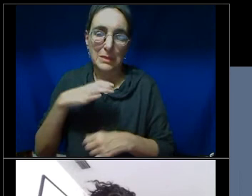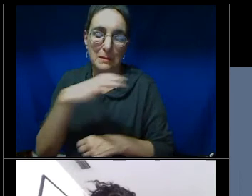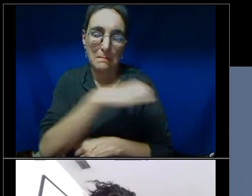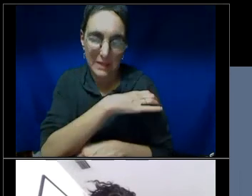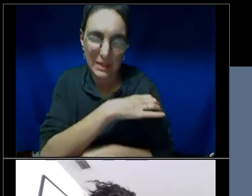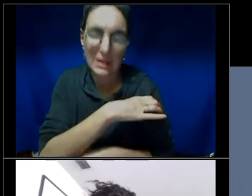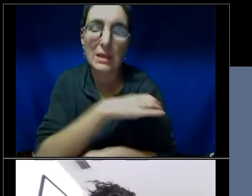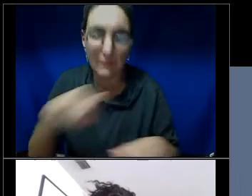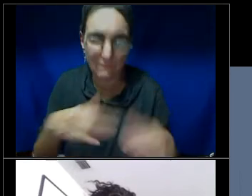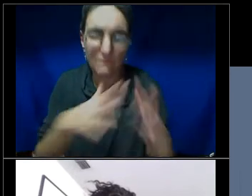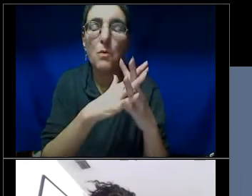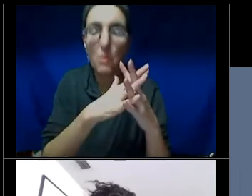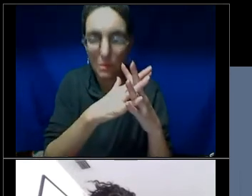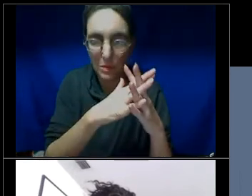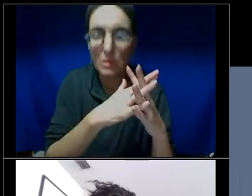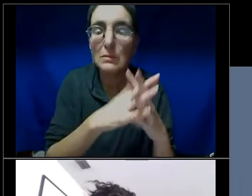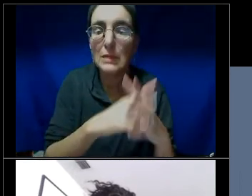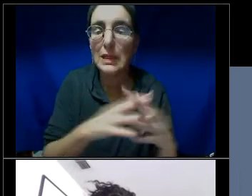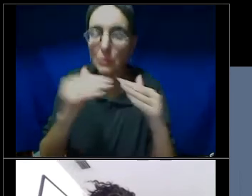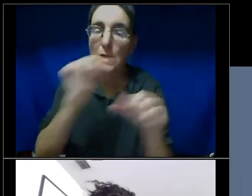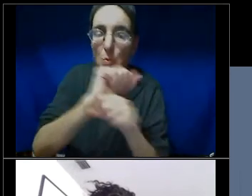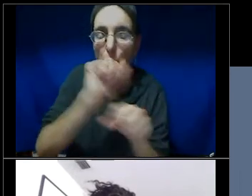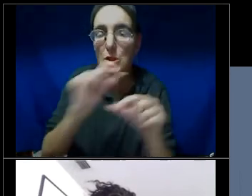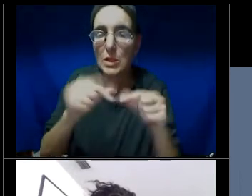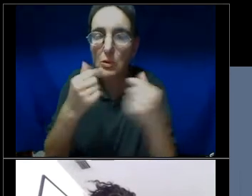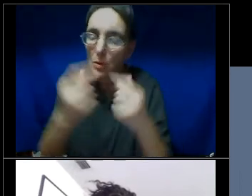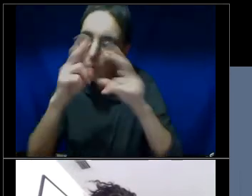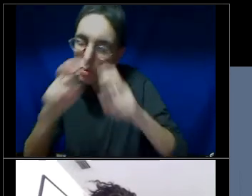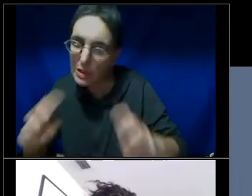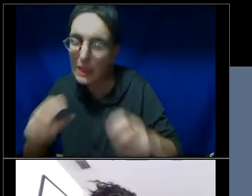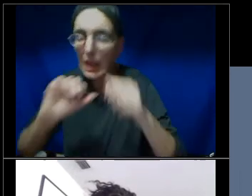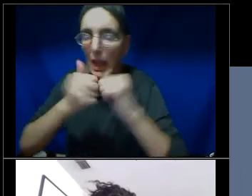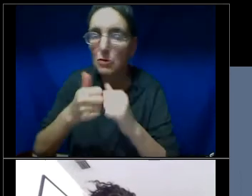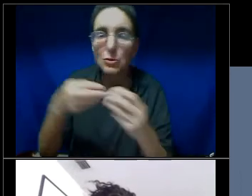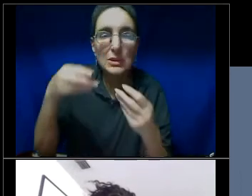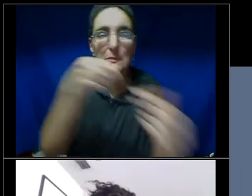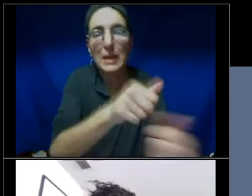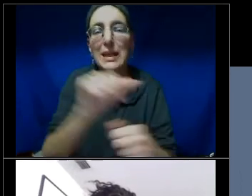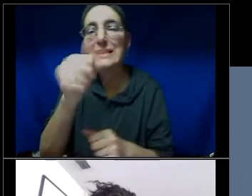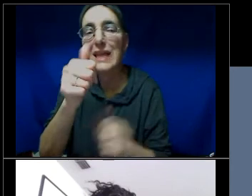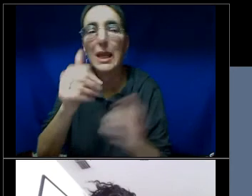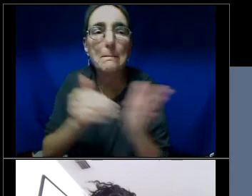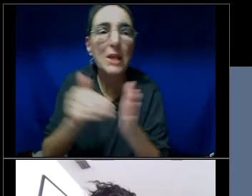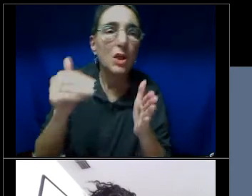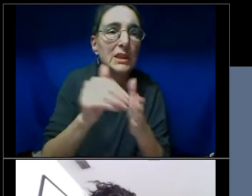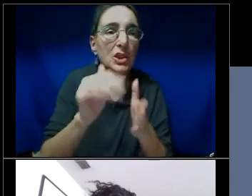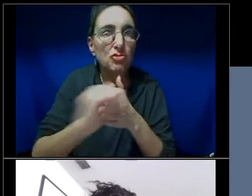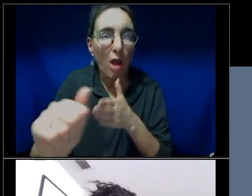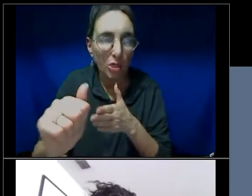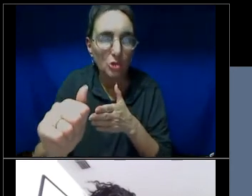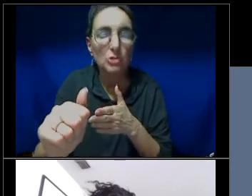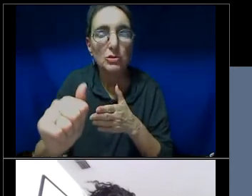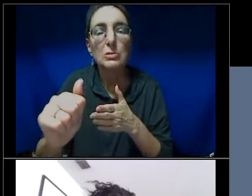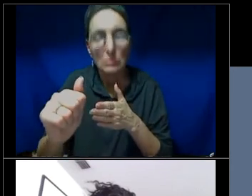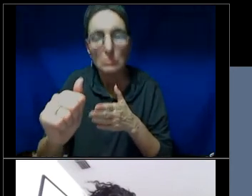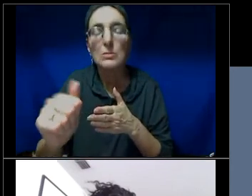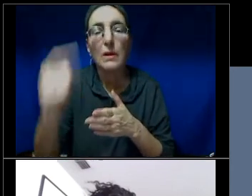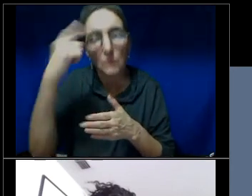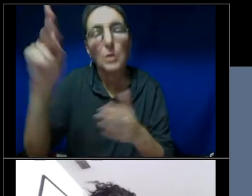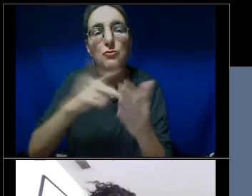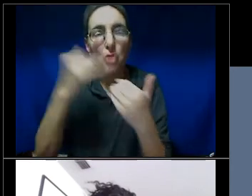Pilot Equity Working Group, and we're looking at how to spend about $10 million in the near term on projects that